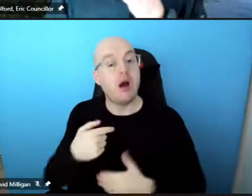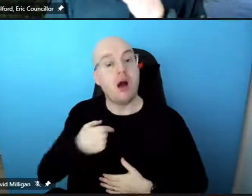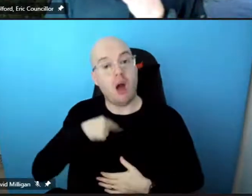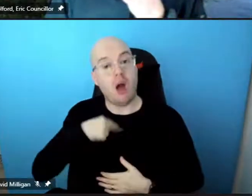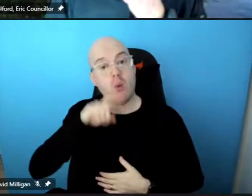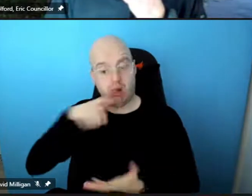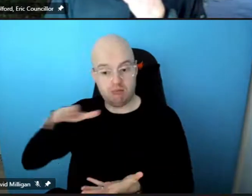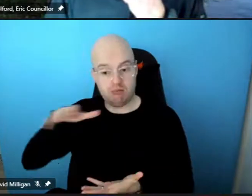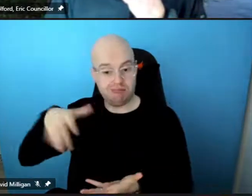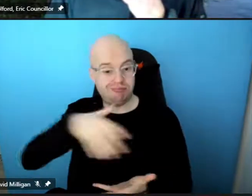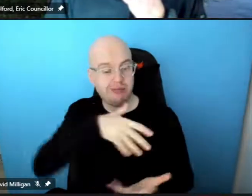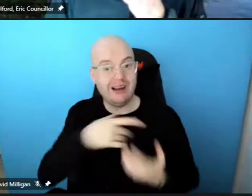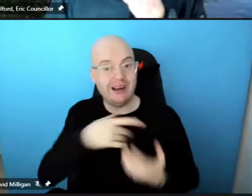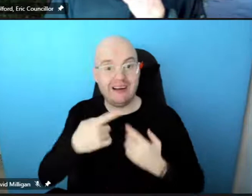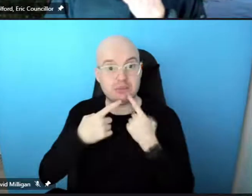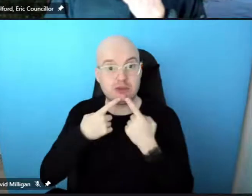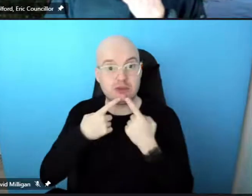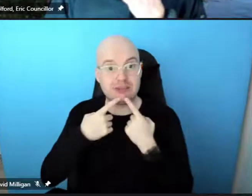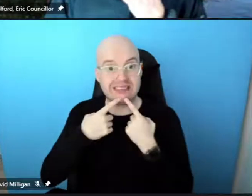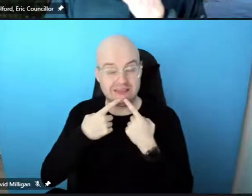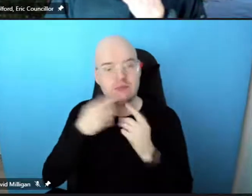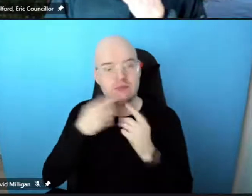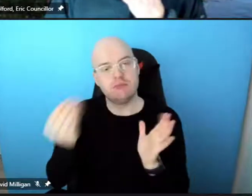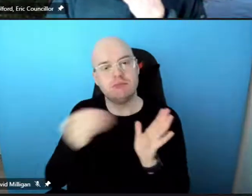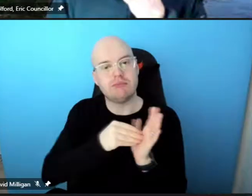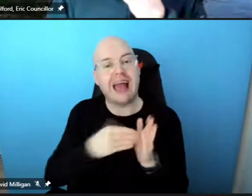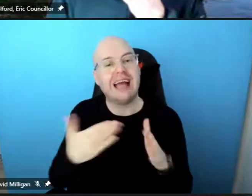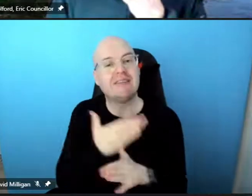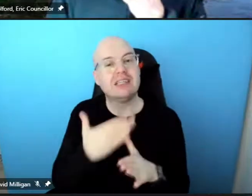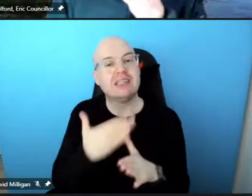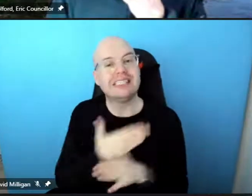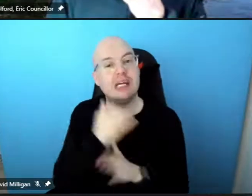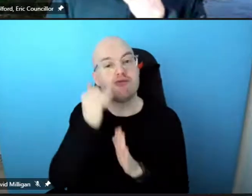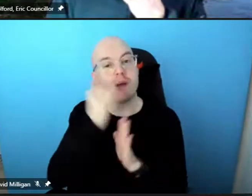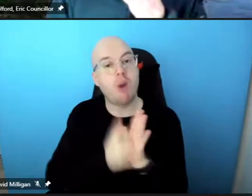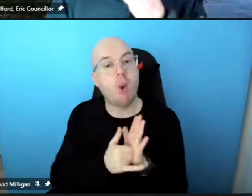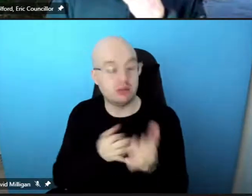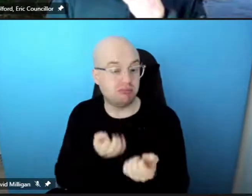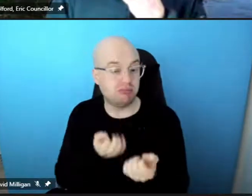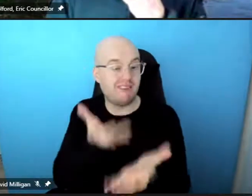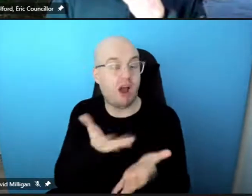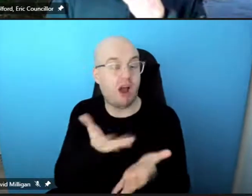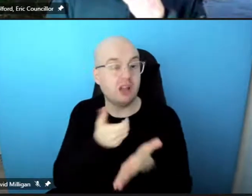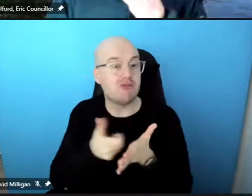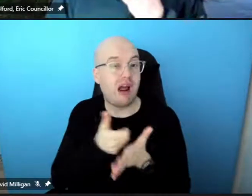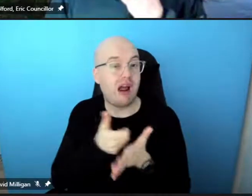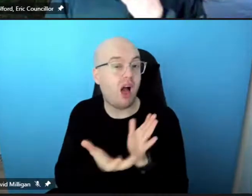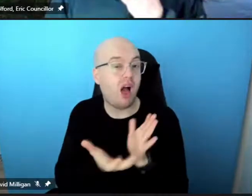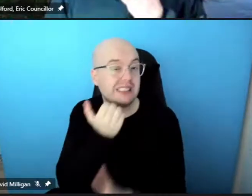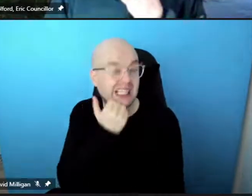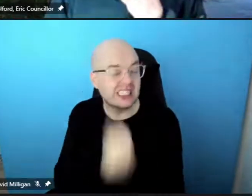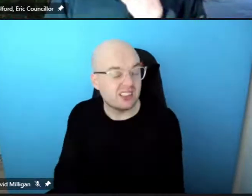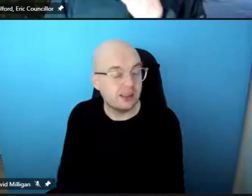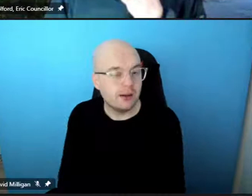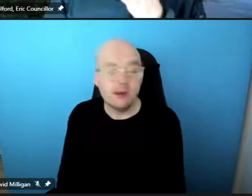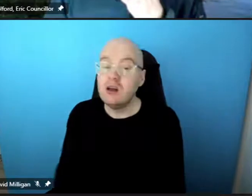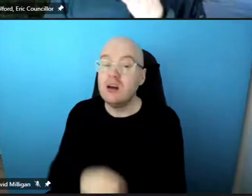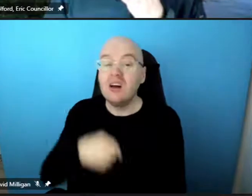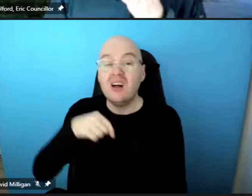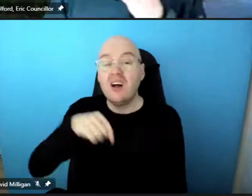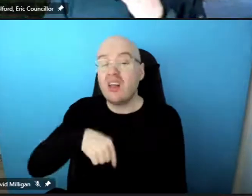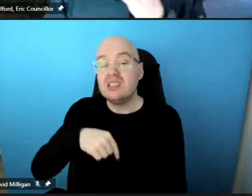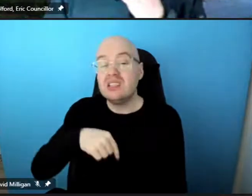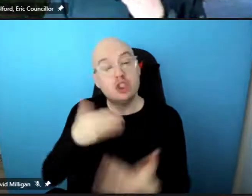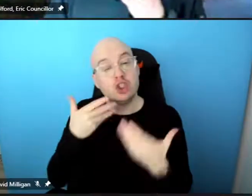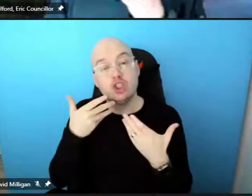within the activity reports as I bring them to you. So this is really just the start of the process. It's just setting out how we intend to do